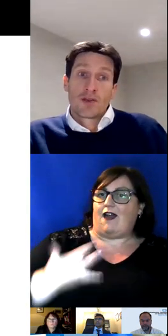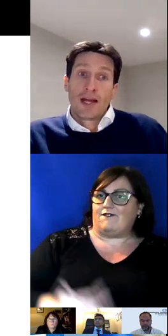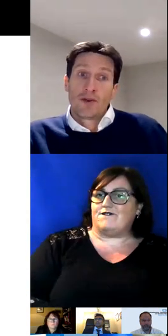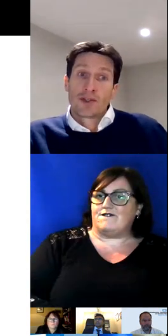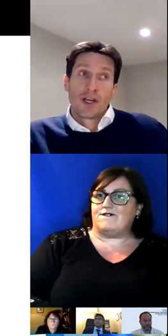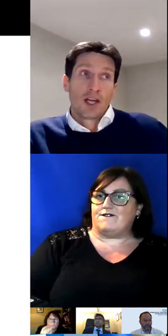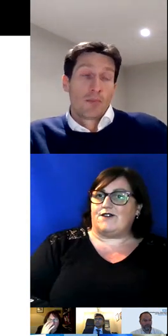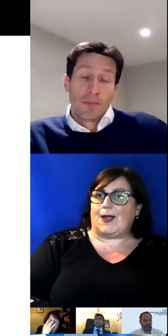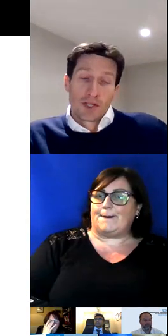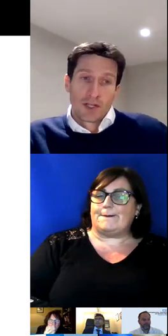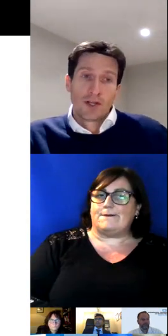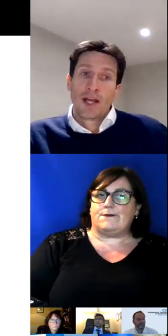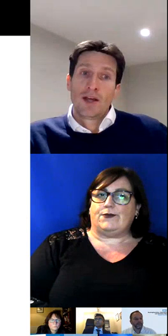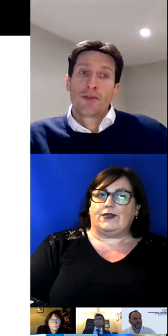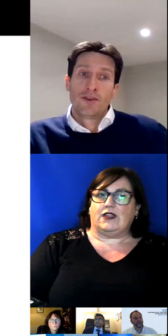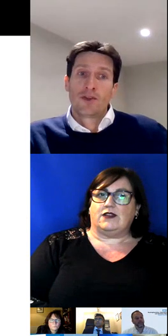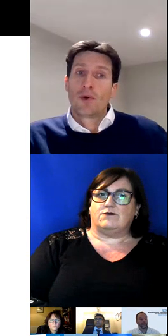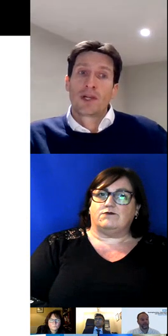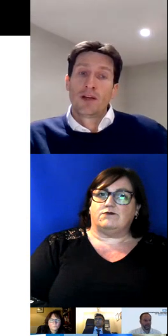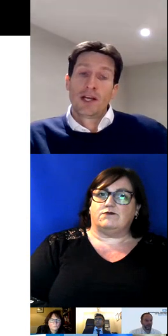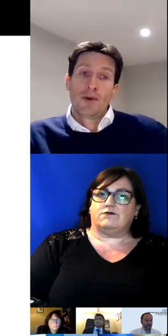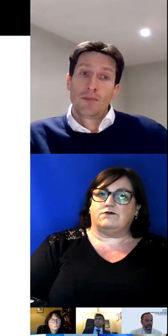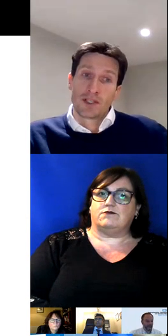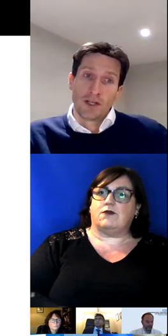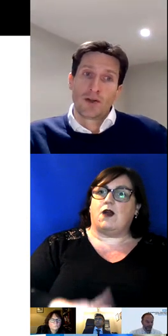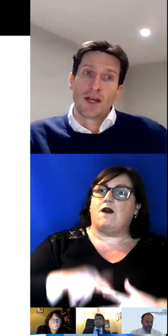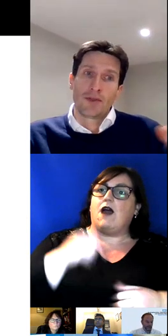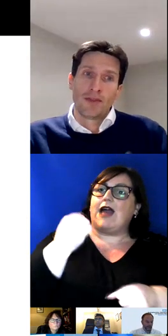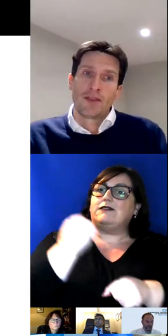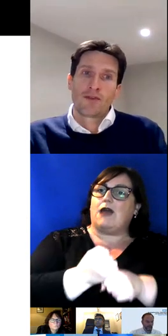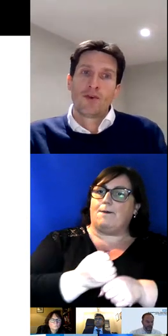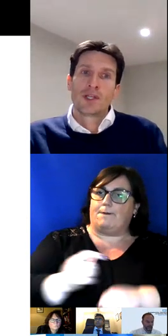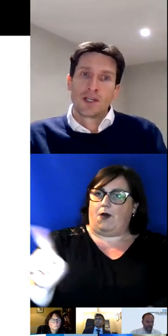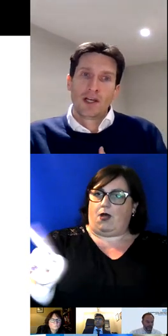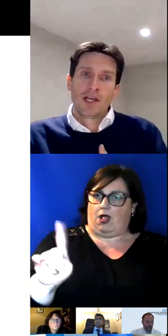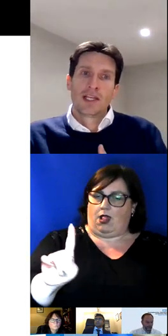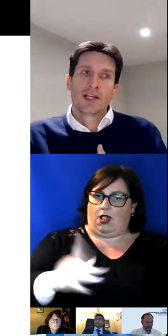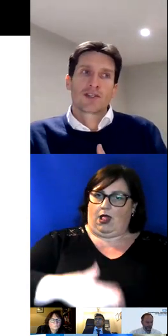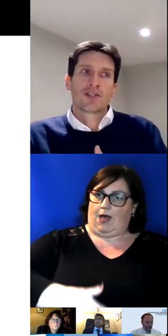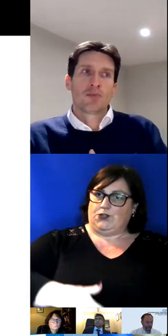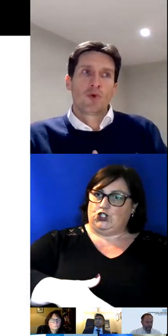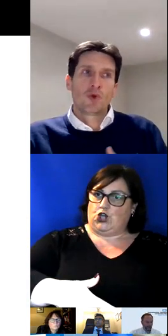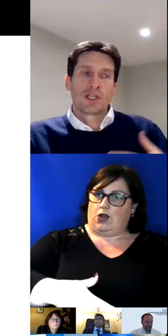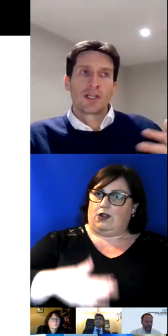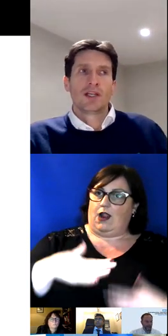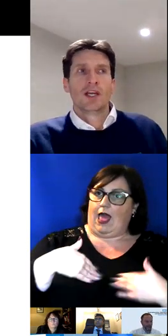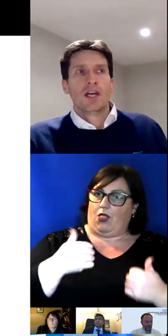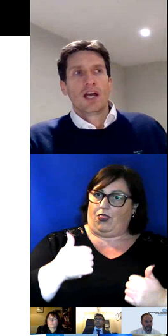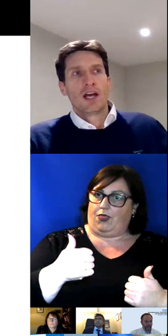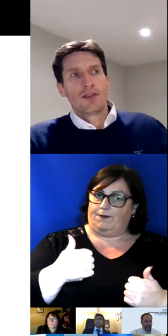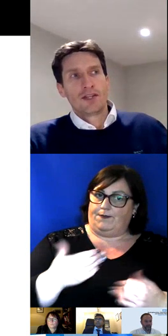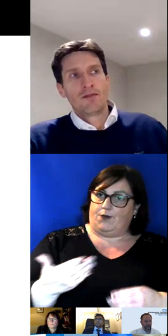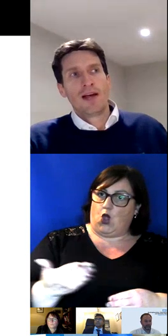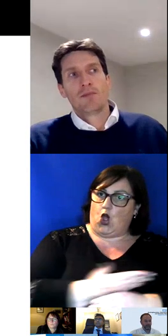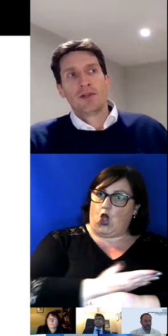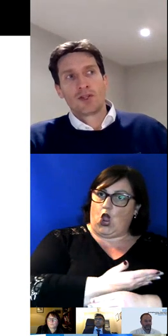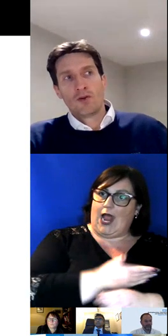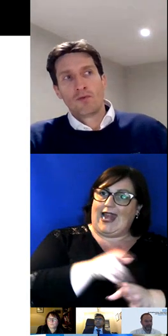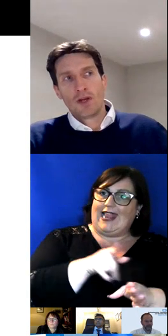The first is around maternal health and doing what we can around maternal health and then through into early years and supporting